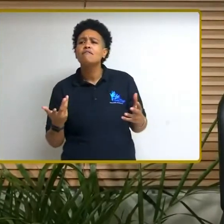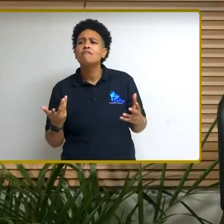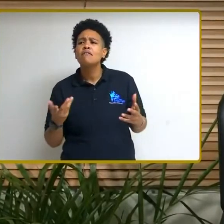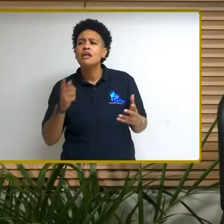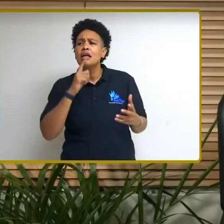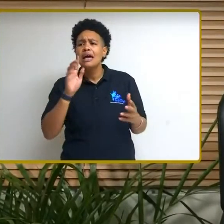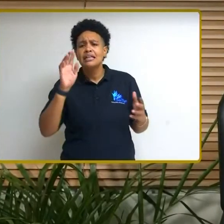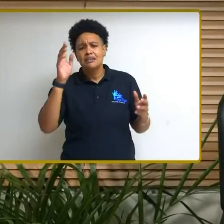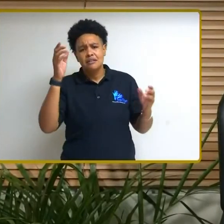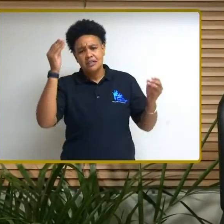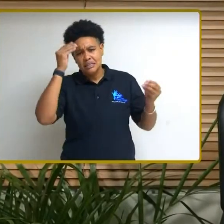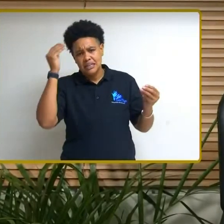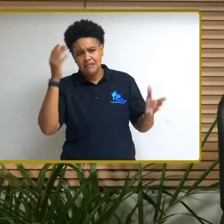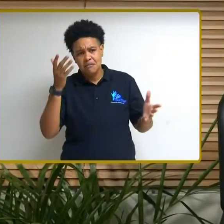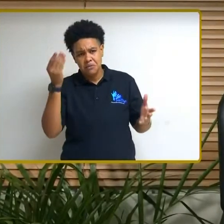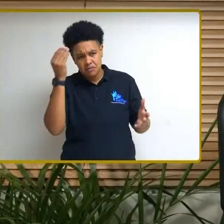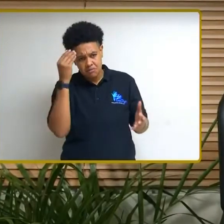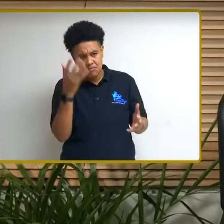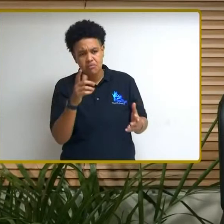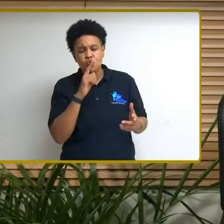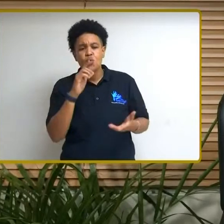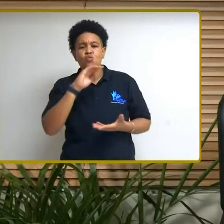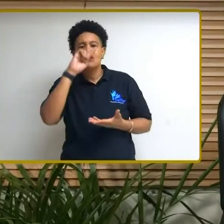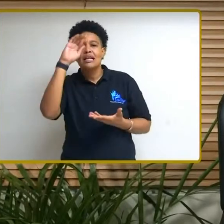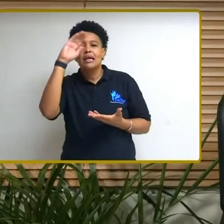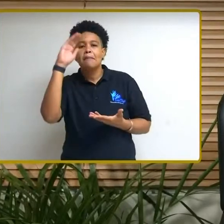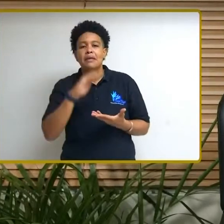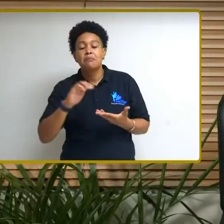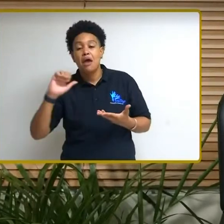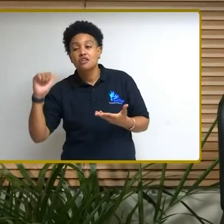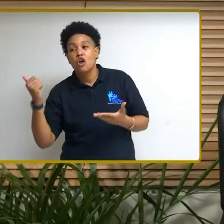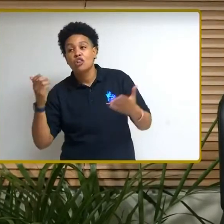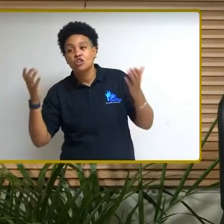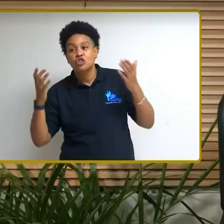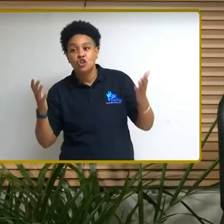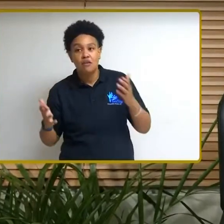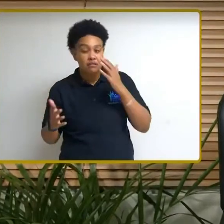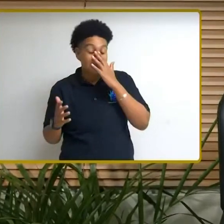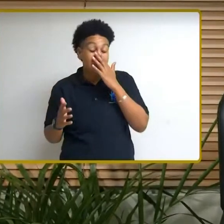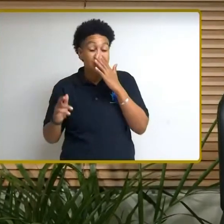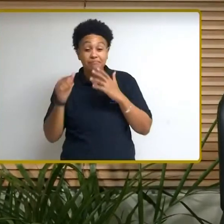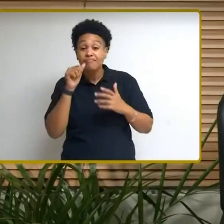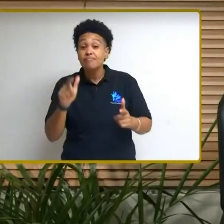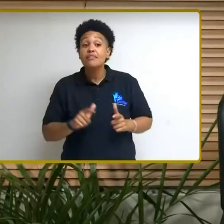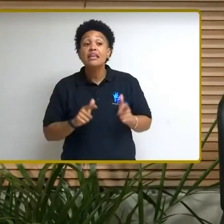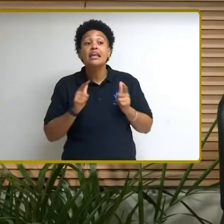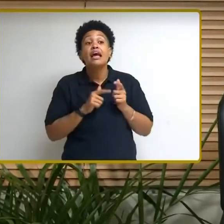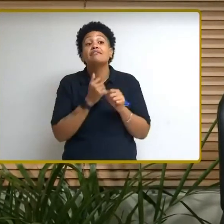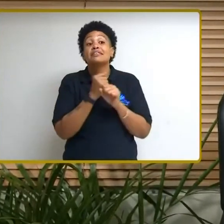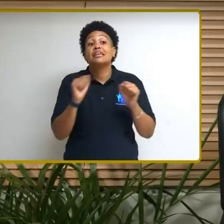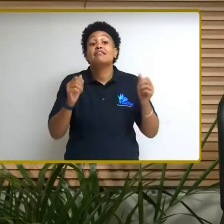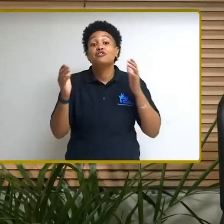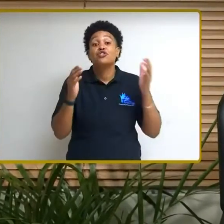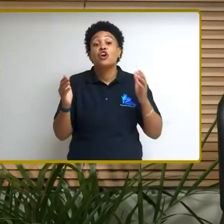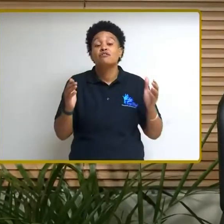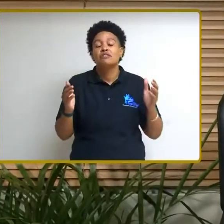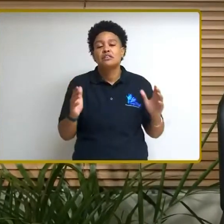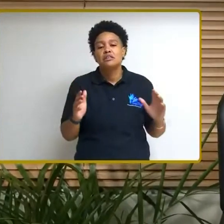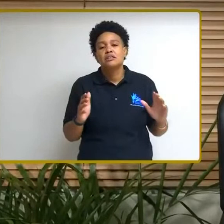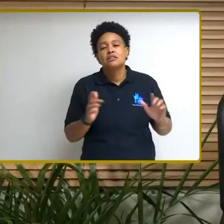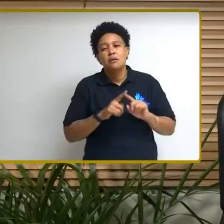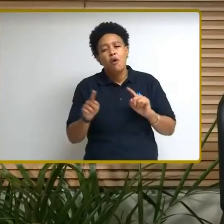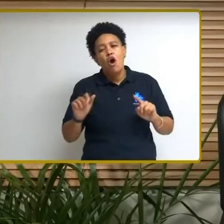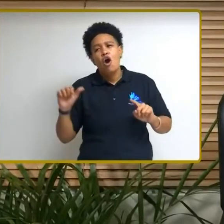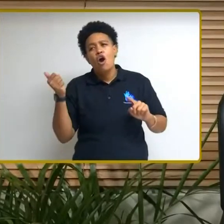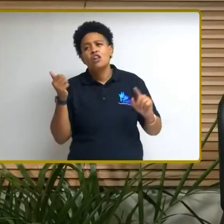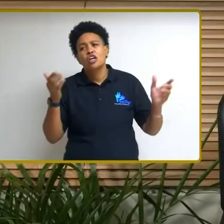a directive to minimize other services, not life-saving services clearly, but